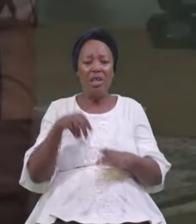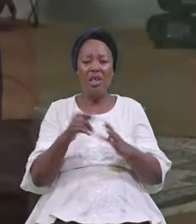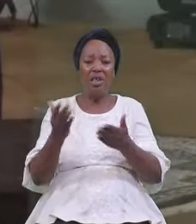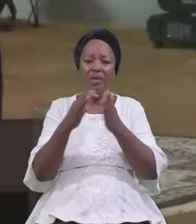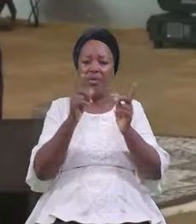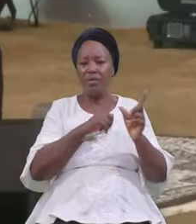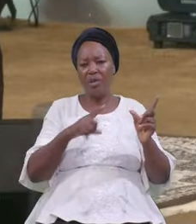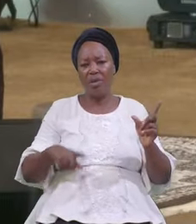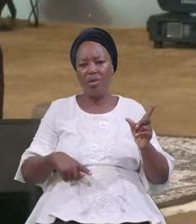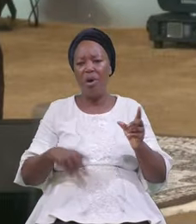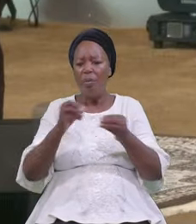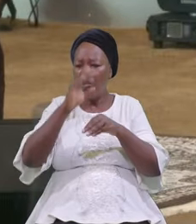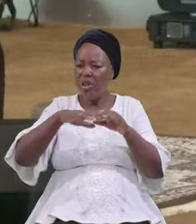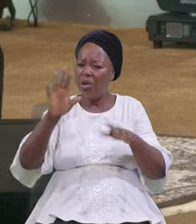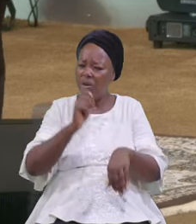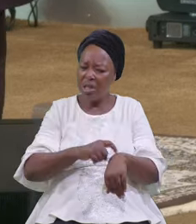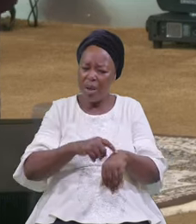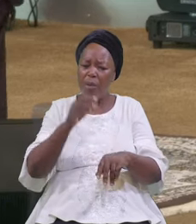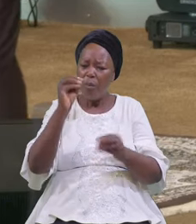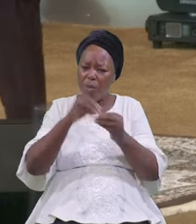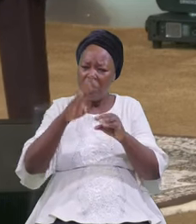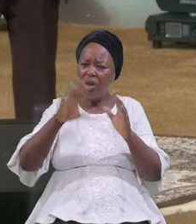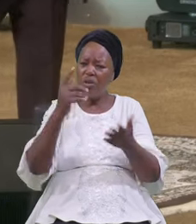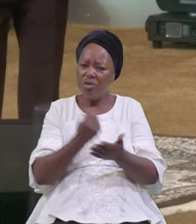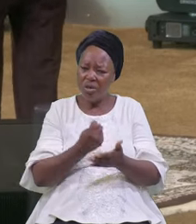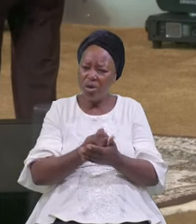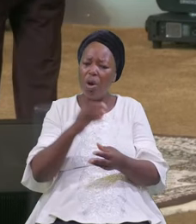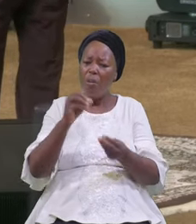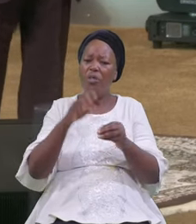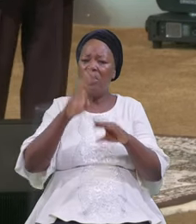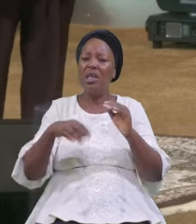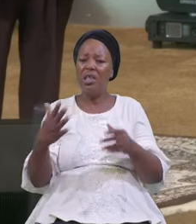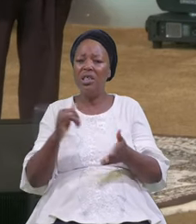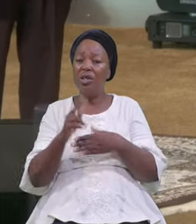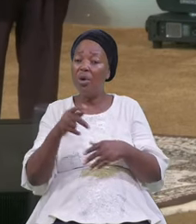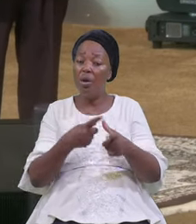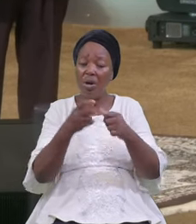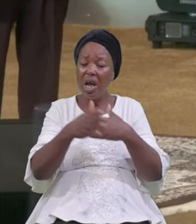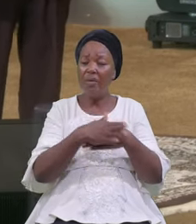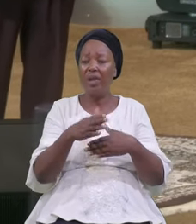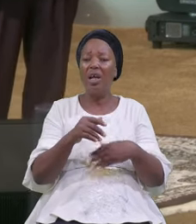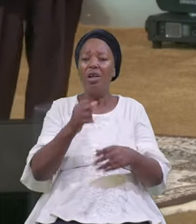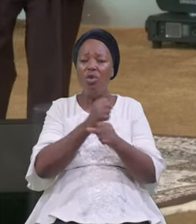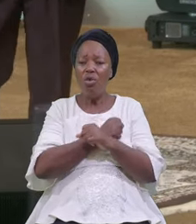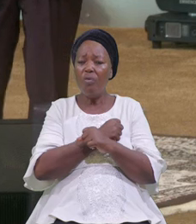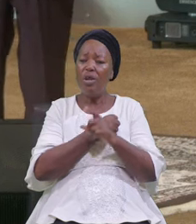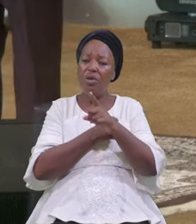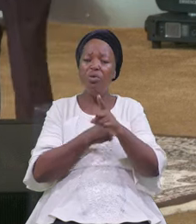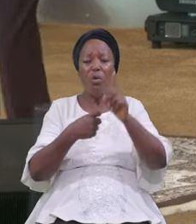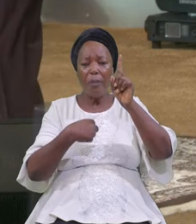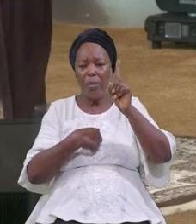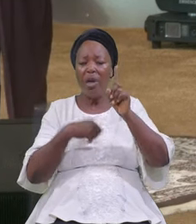time, more than your treasure, what are the things you are running after? Lovest thou me more